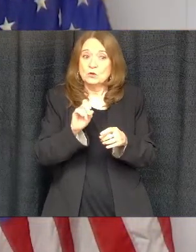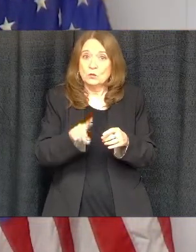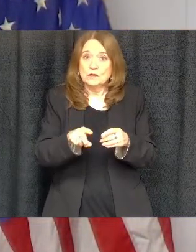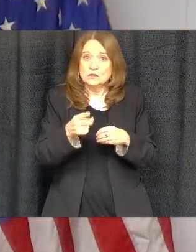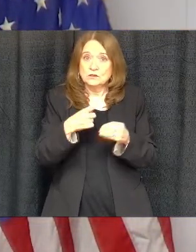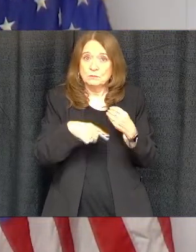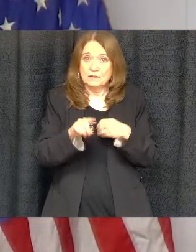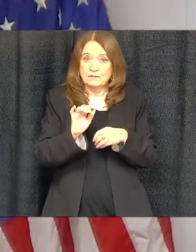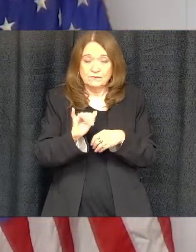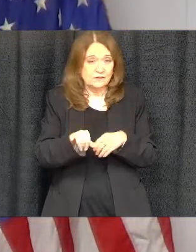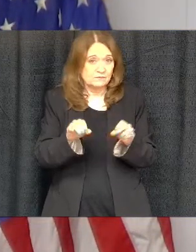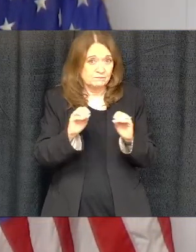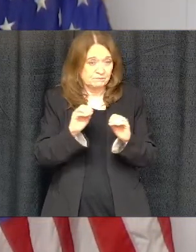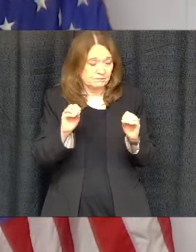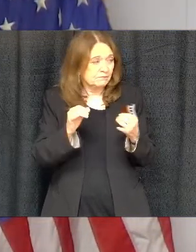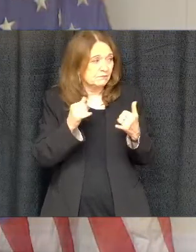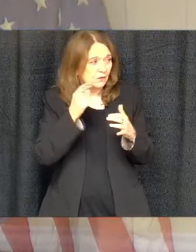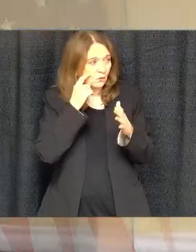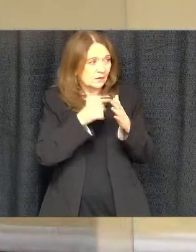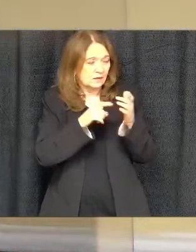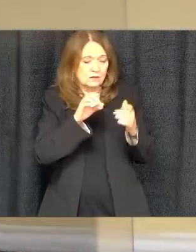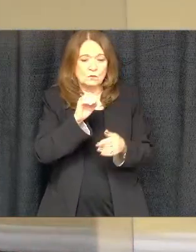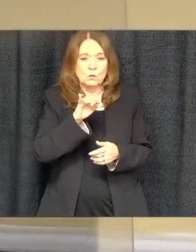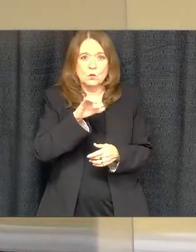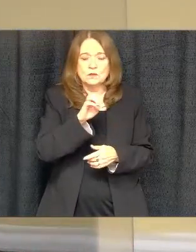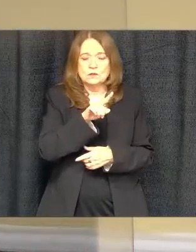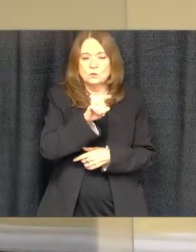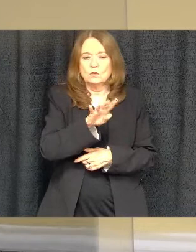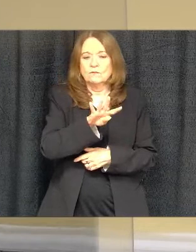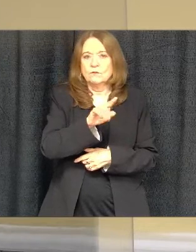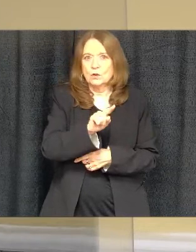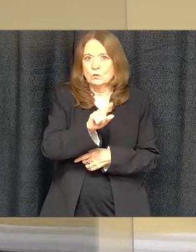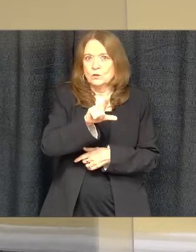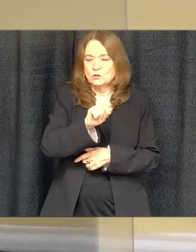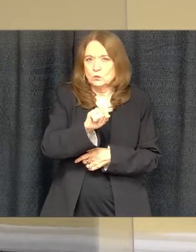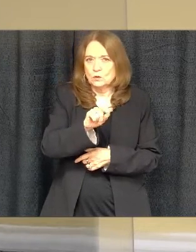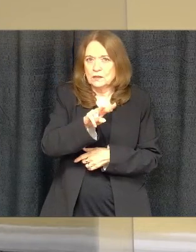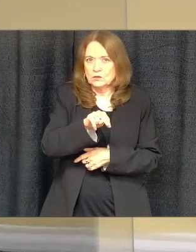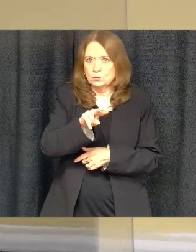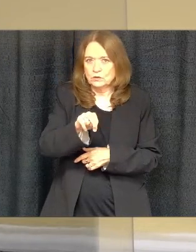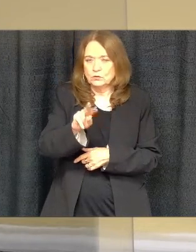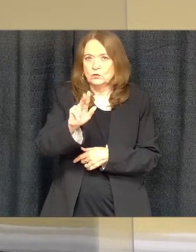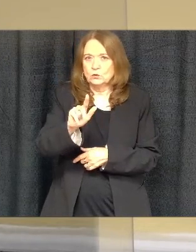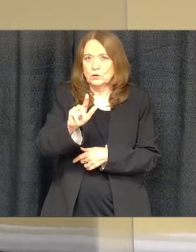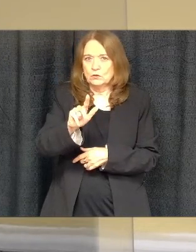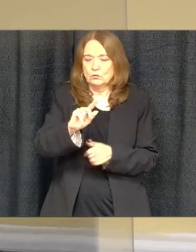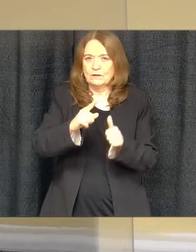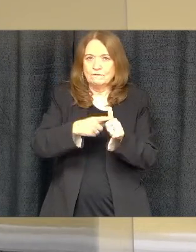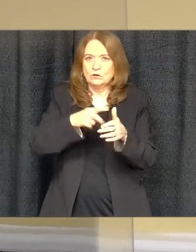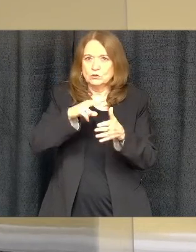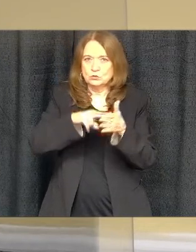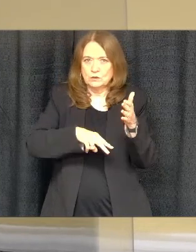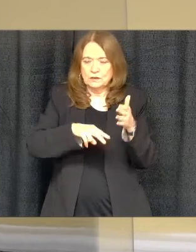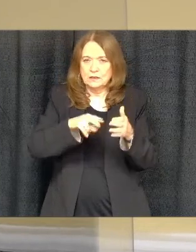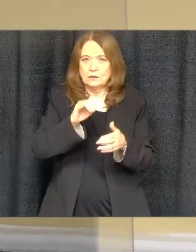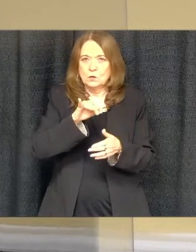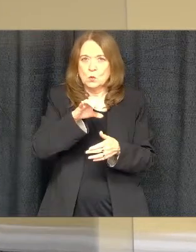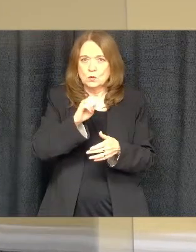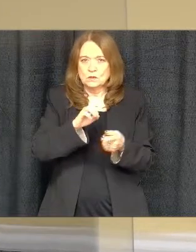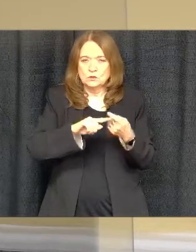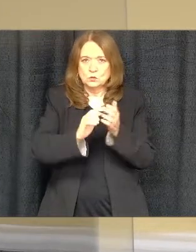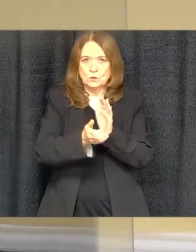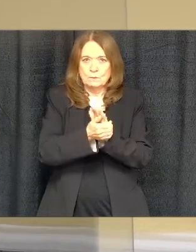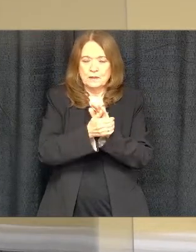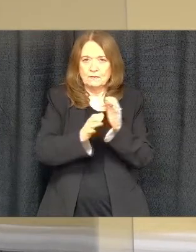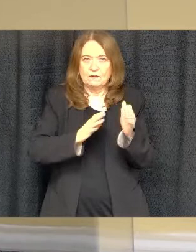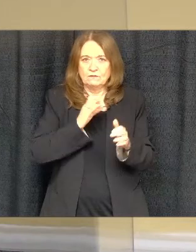resolution? Seeing none, you're recognized. Ordinance 141, 2022, 23, first reading. An ordinance to amend the official